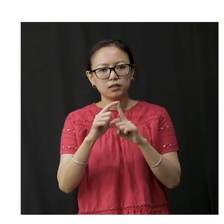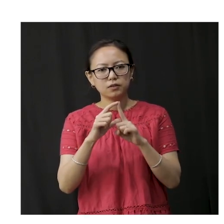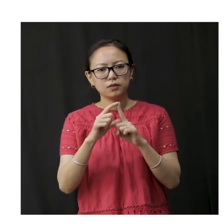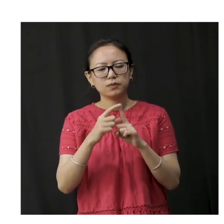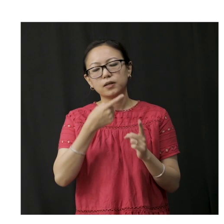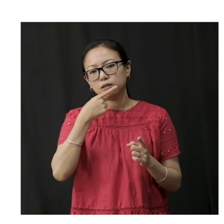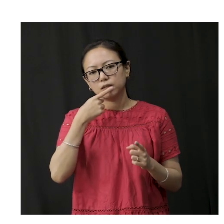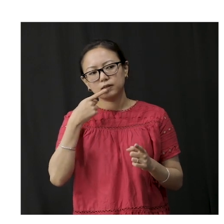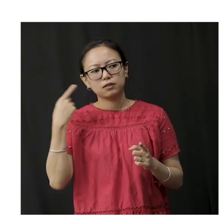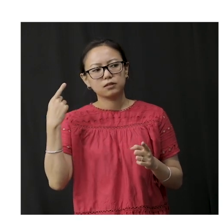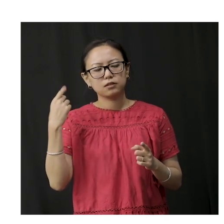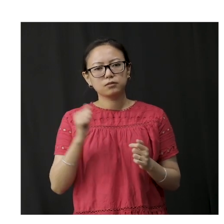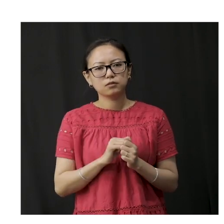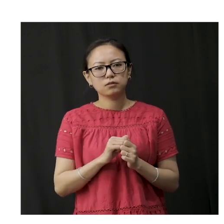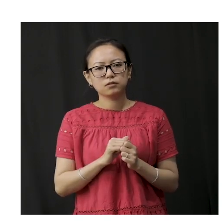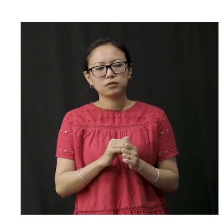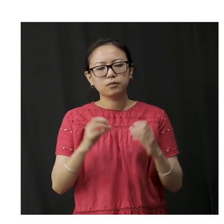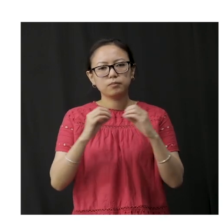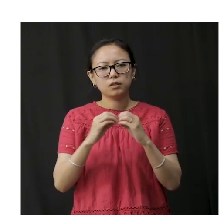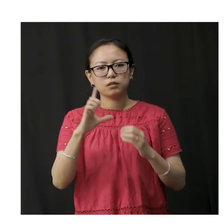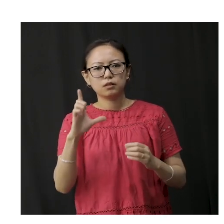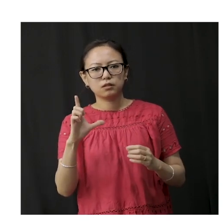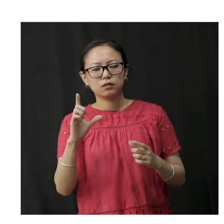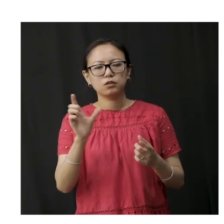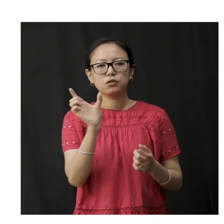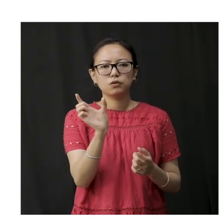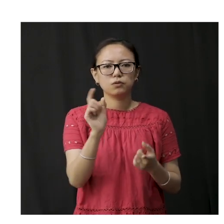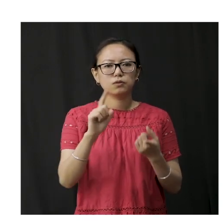RED, red. The next is blue. BLUE,